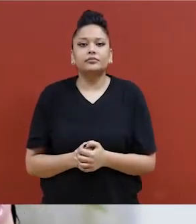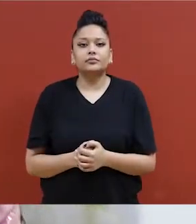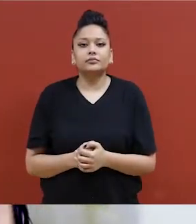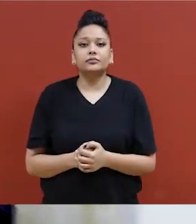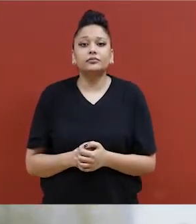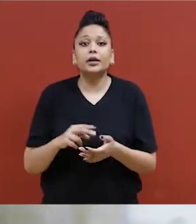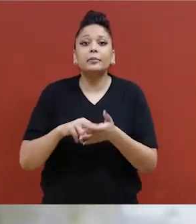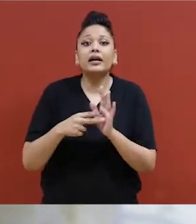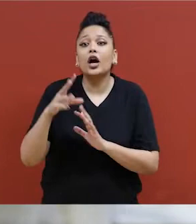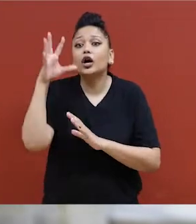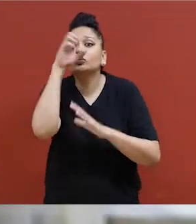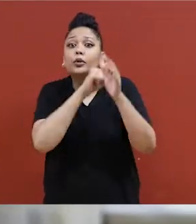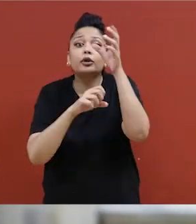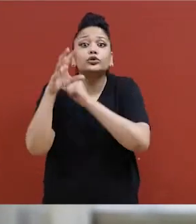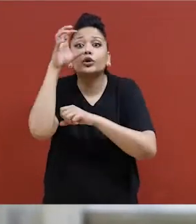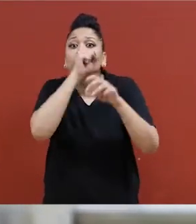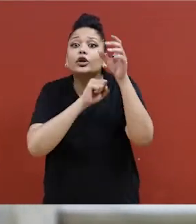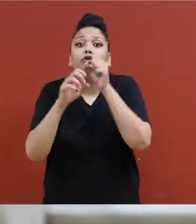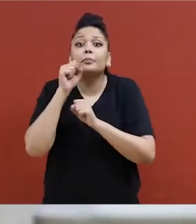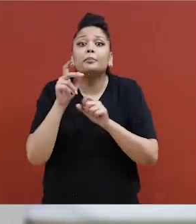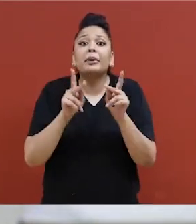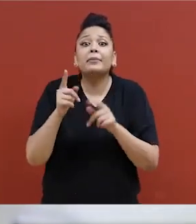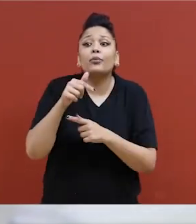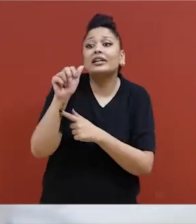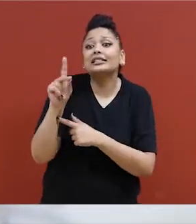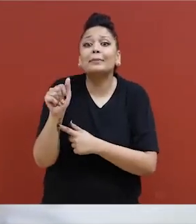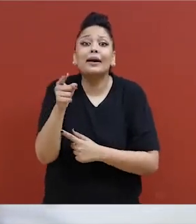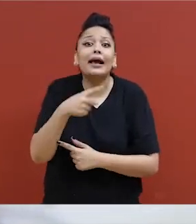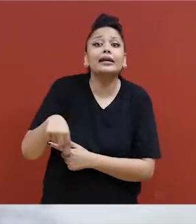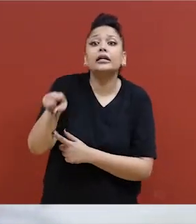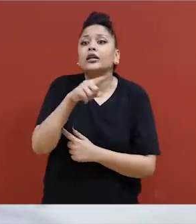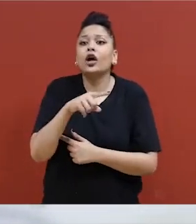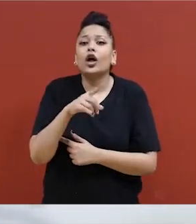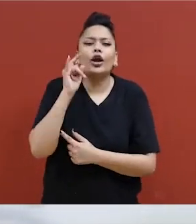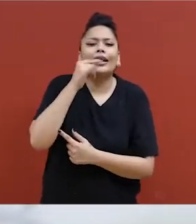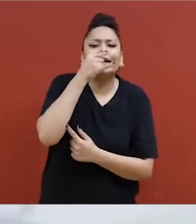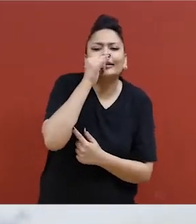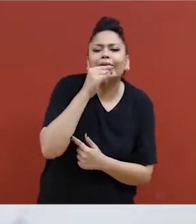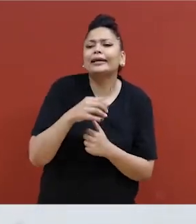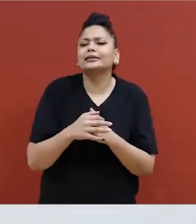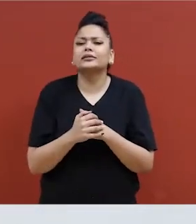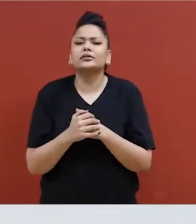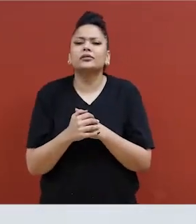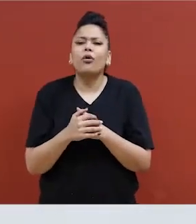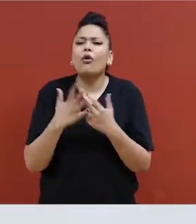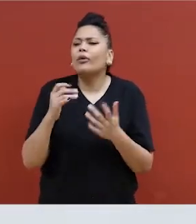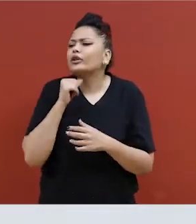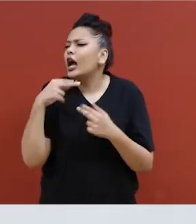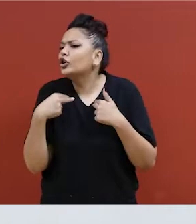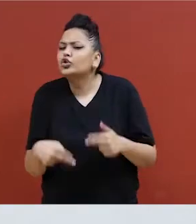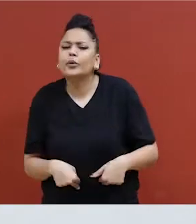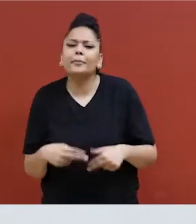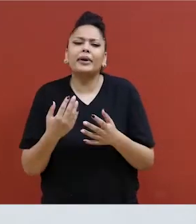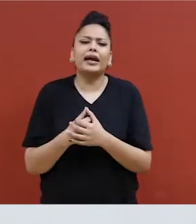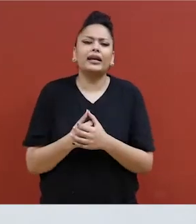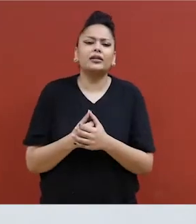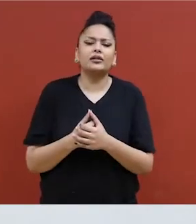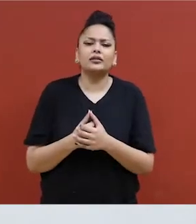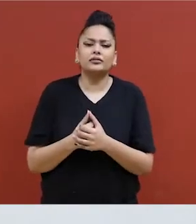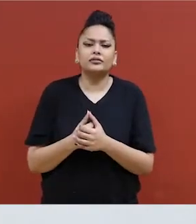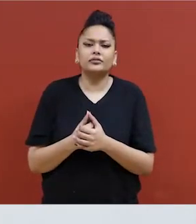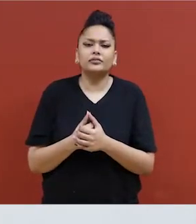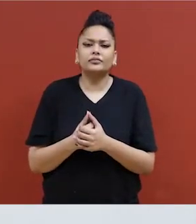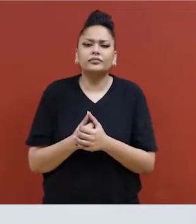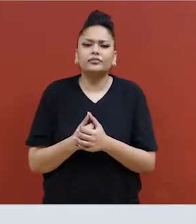juvenilization, right? Yes. Dehumanization, right? And I know that y'all know